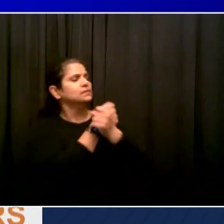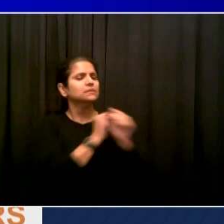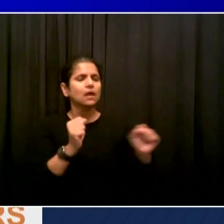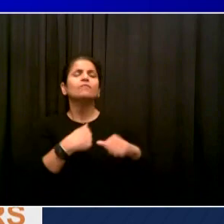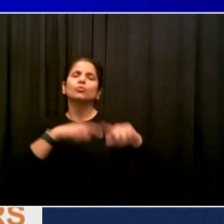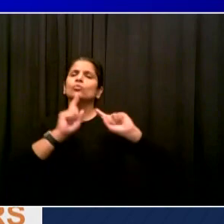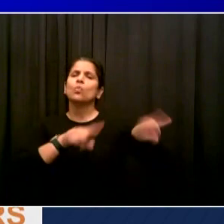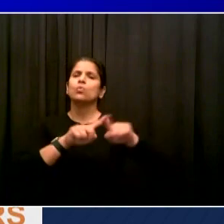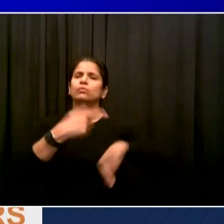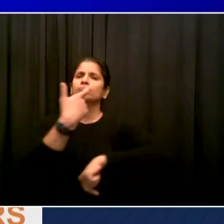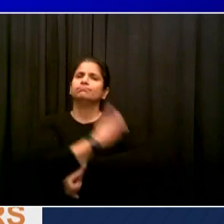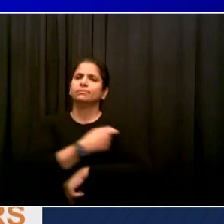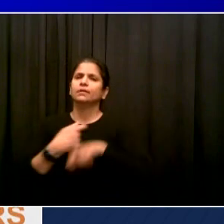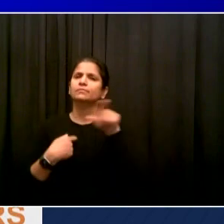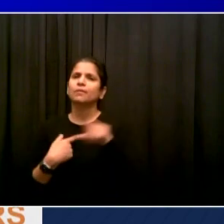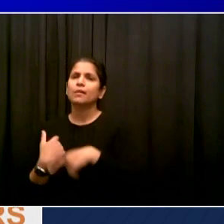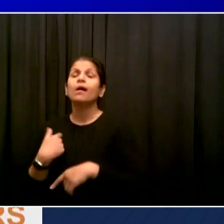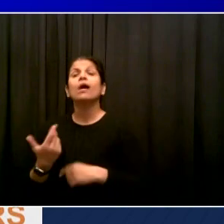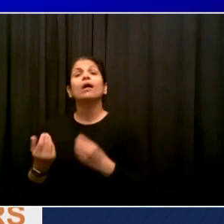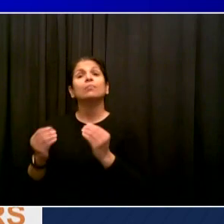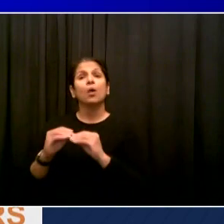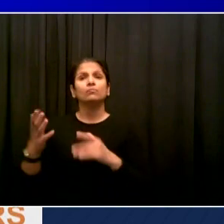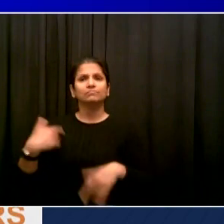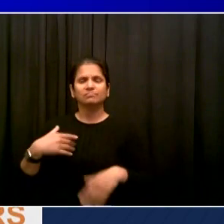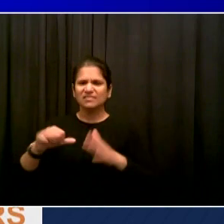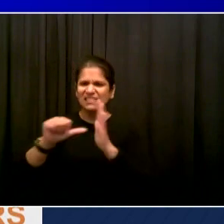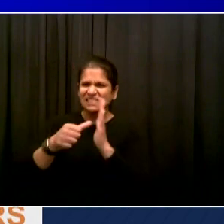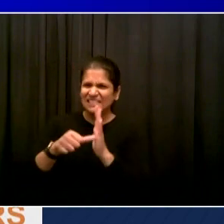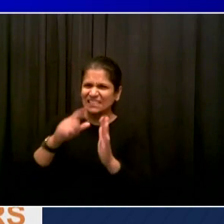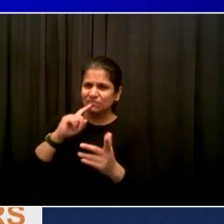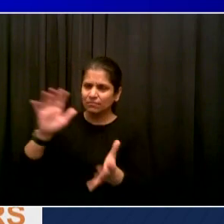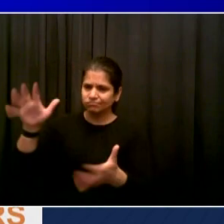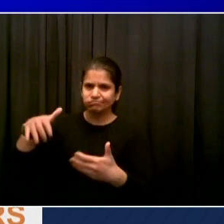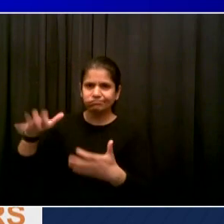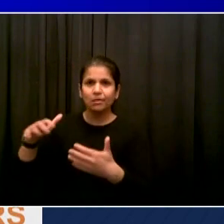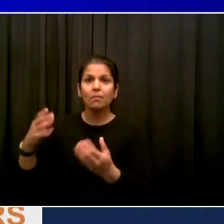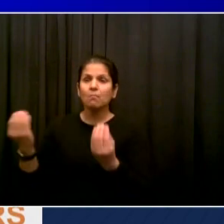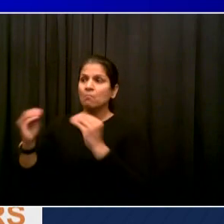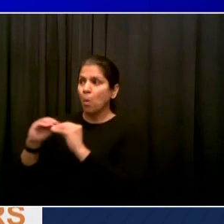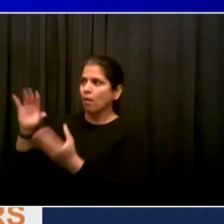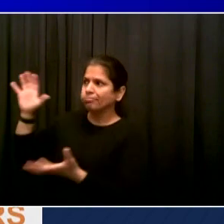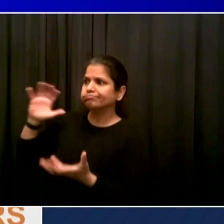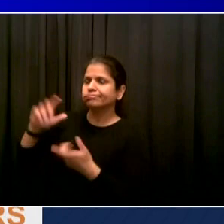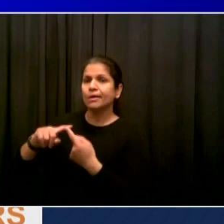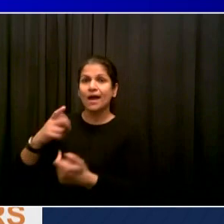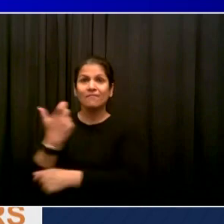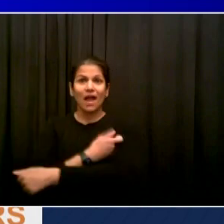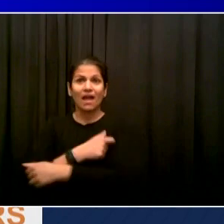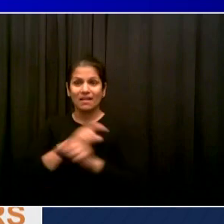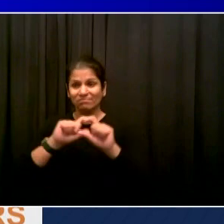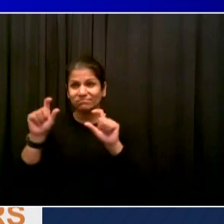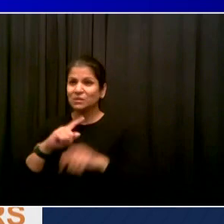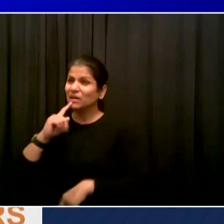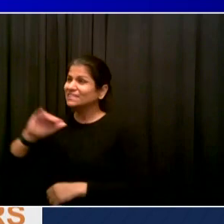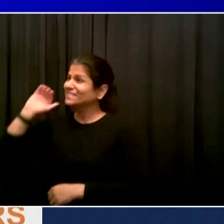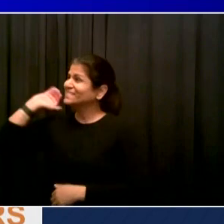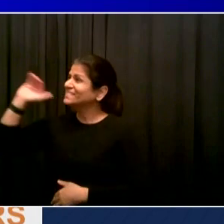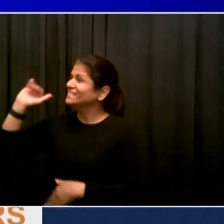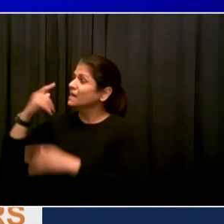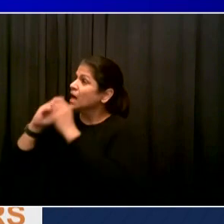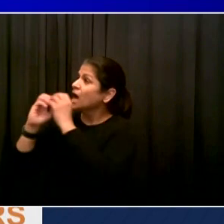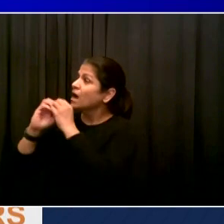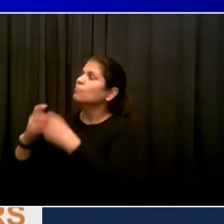we need, more and more of these grassroots sites reaching deeper and deeper into communities, and the numbers are just going to keep going up and up and